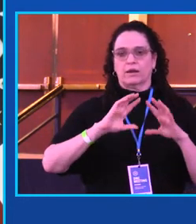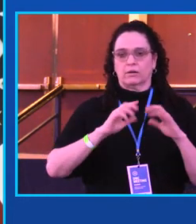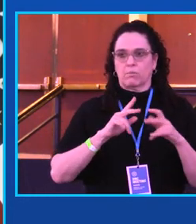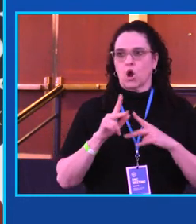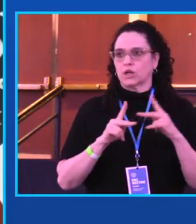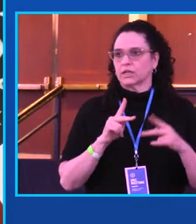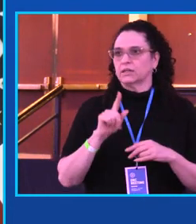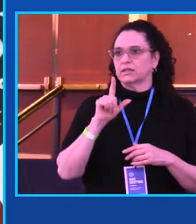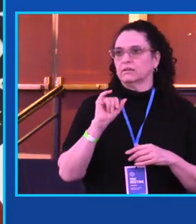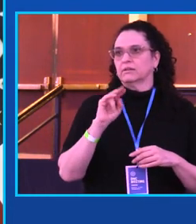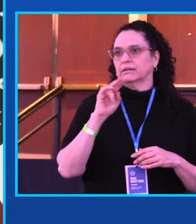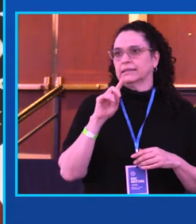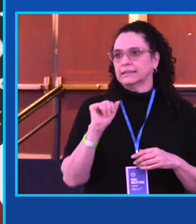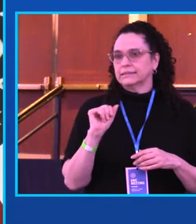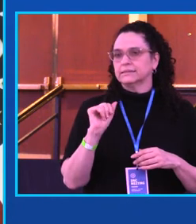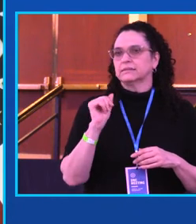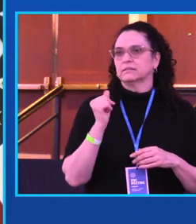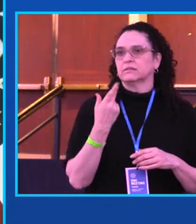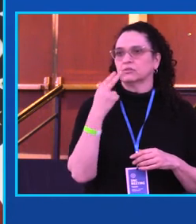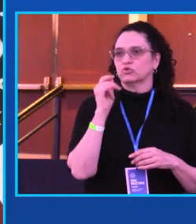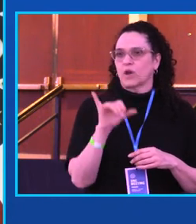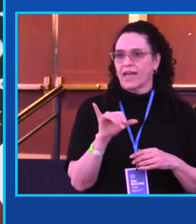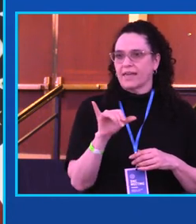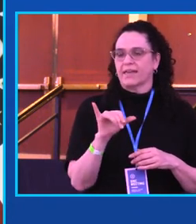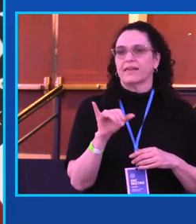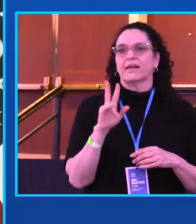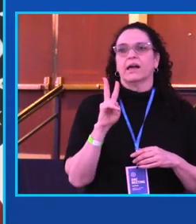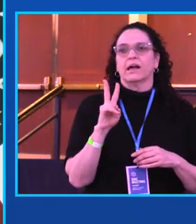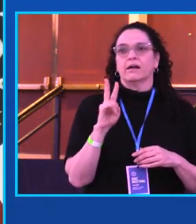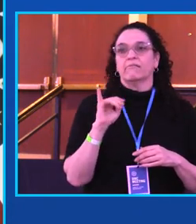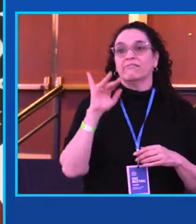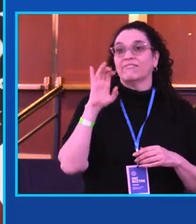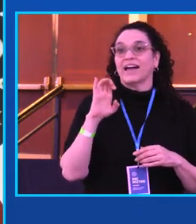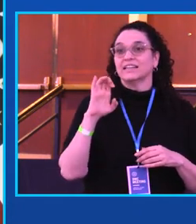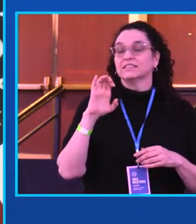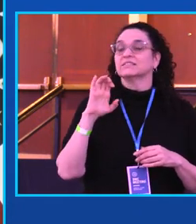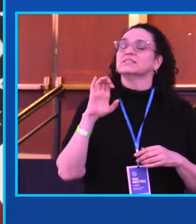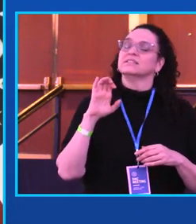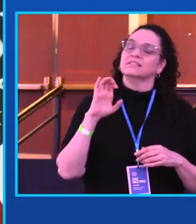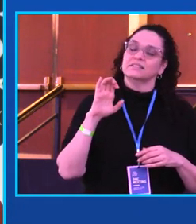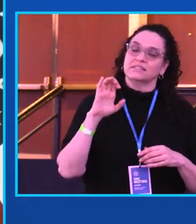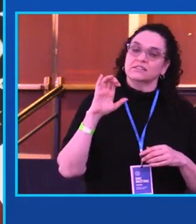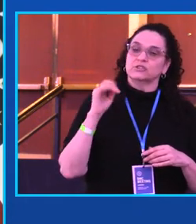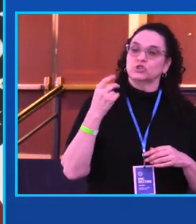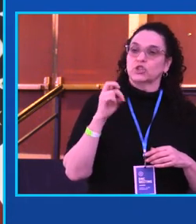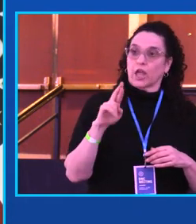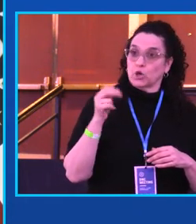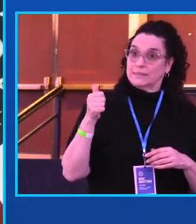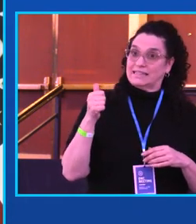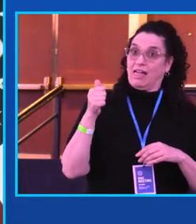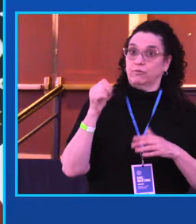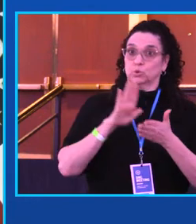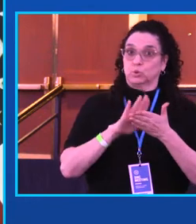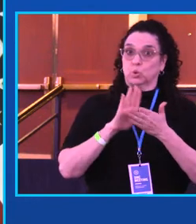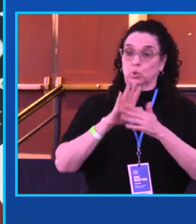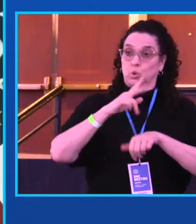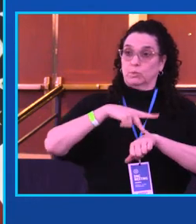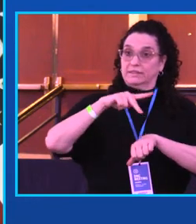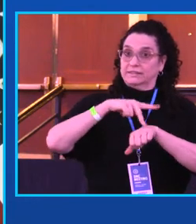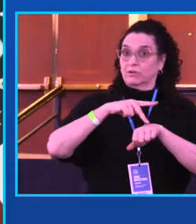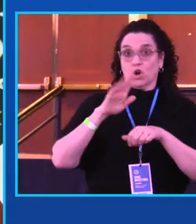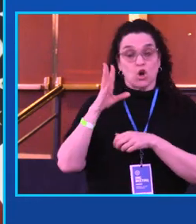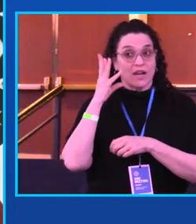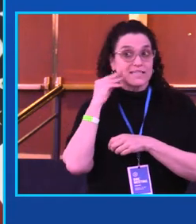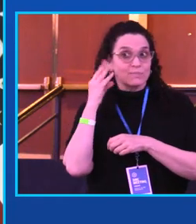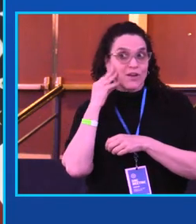You know, Vice Chair Gray used to be a school principal, and she likes to joke that this experience comes in handy sometimes